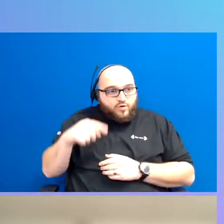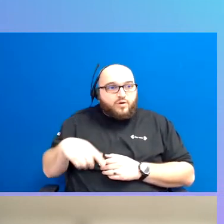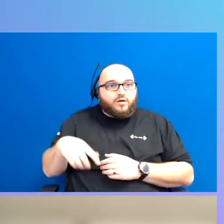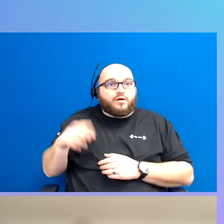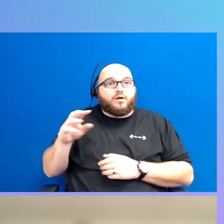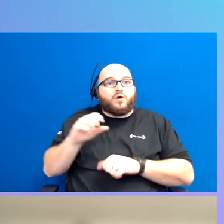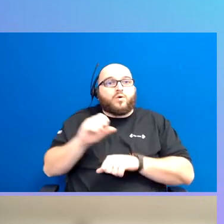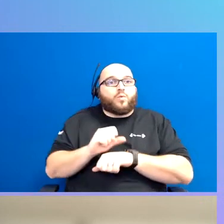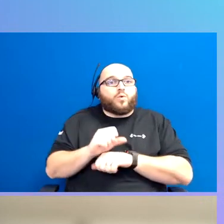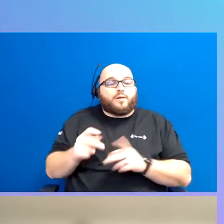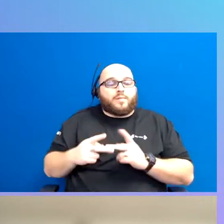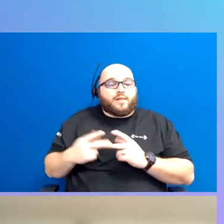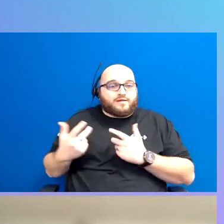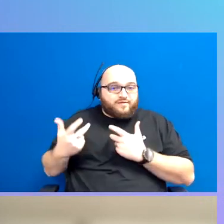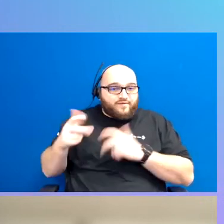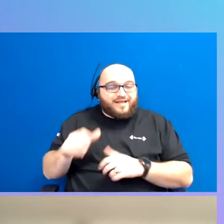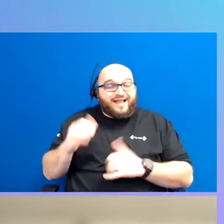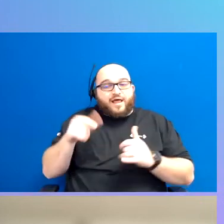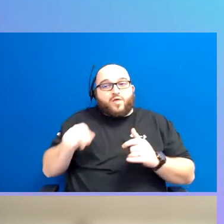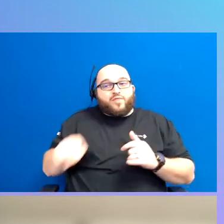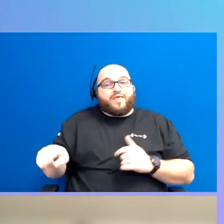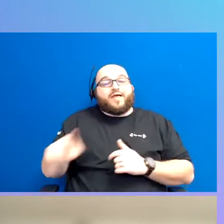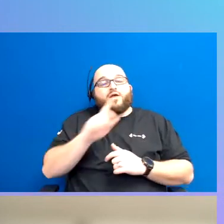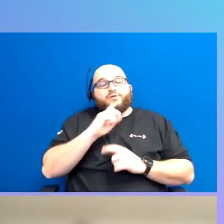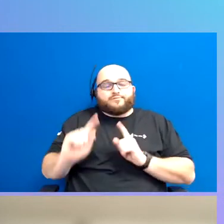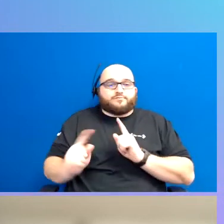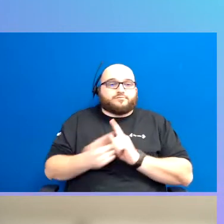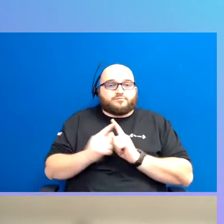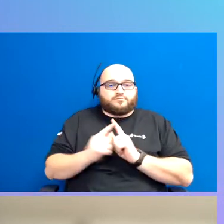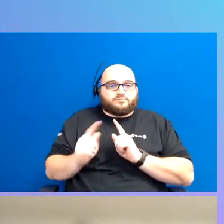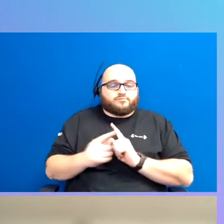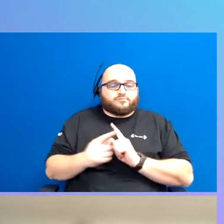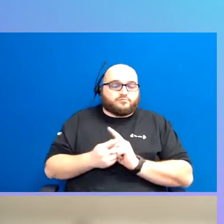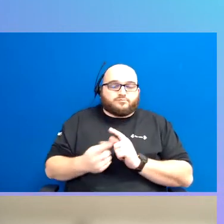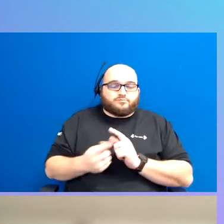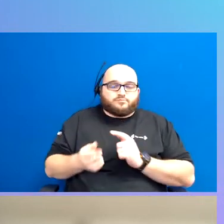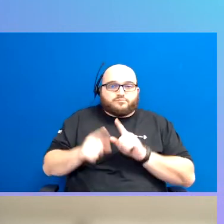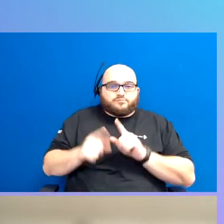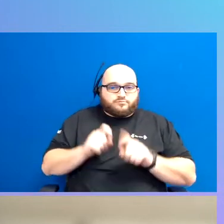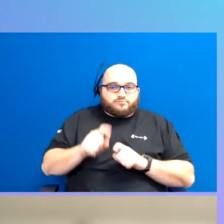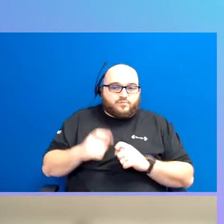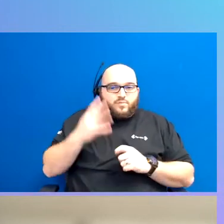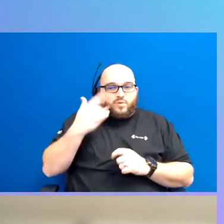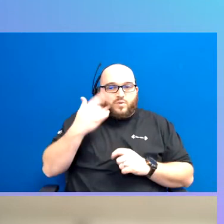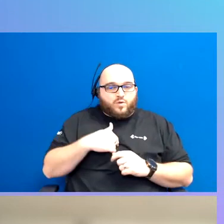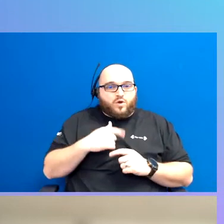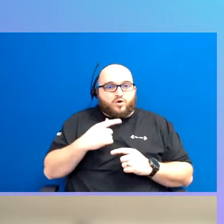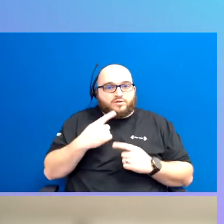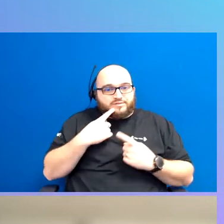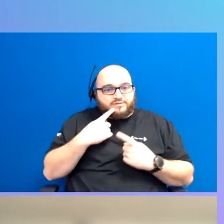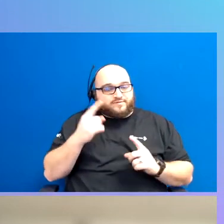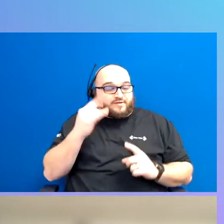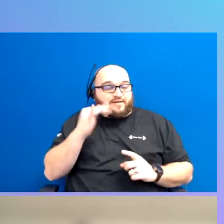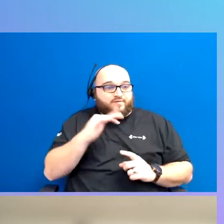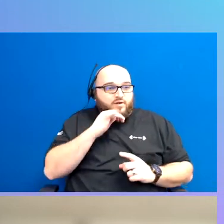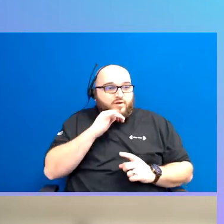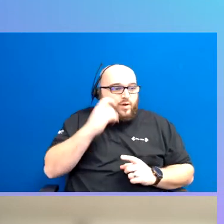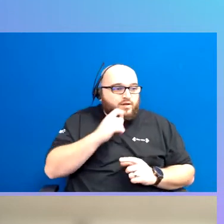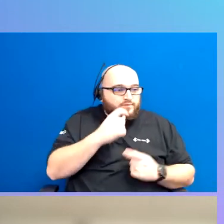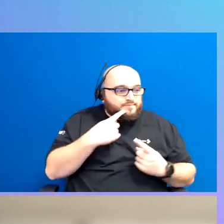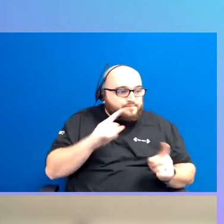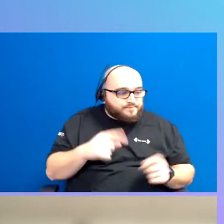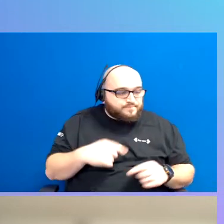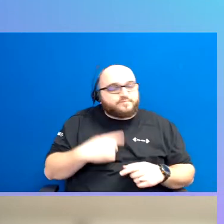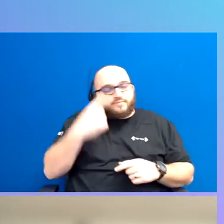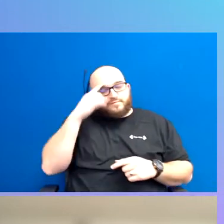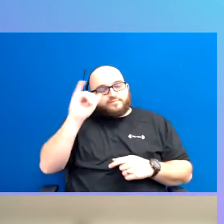workplace investing. They were coming to us and asking why, are our applications accessible? If not, why not? So that was, I think, some good pressure